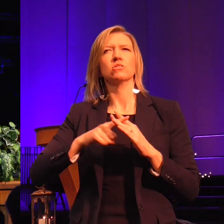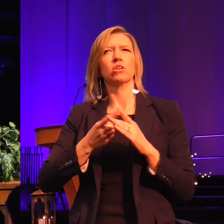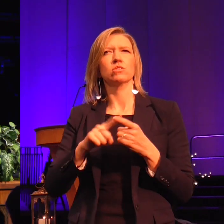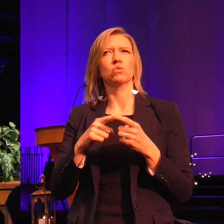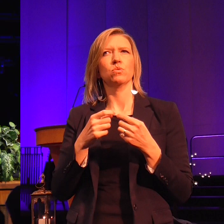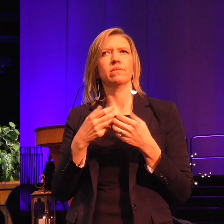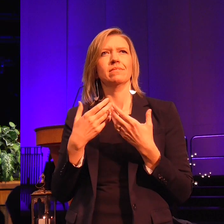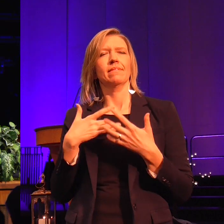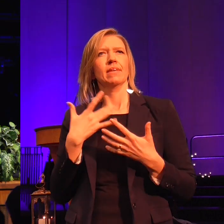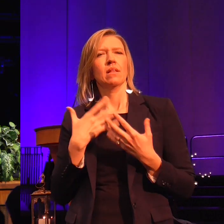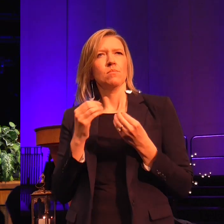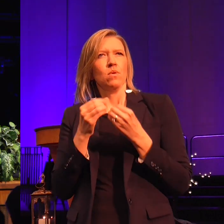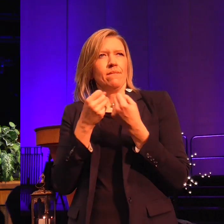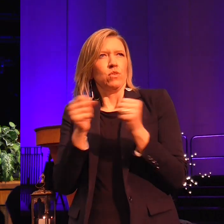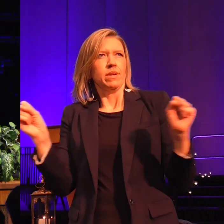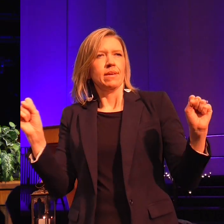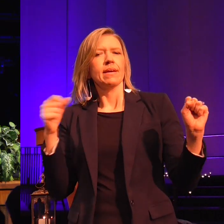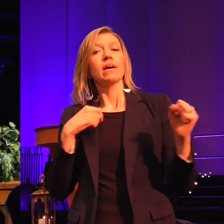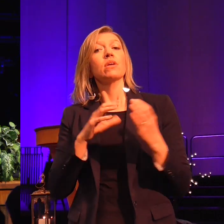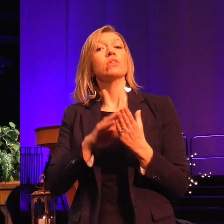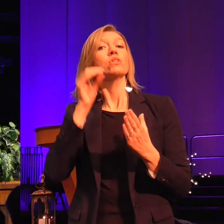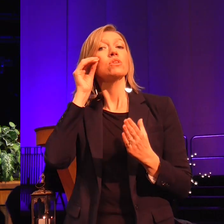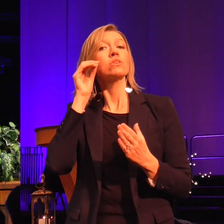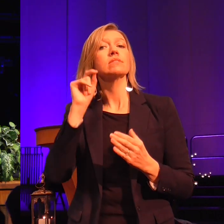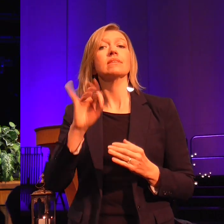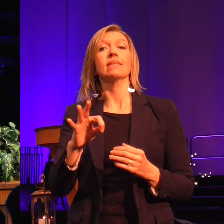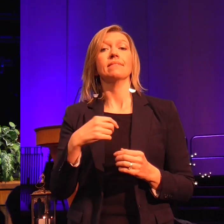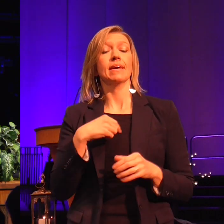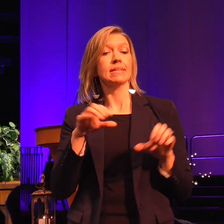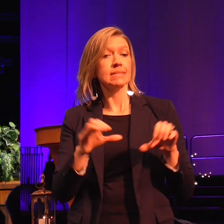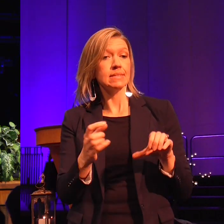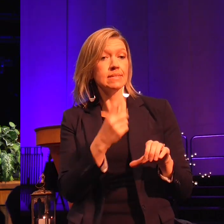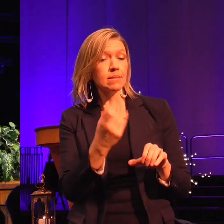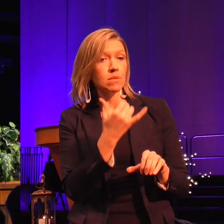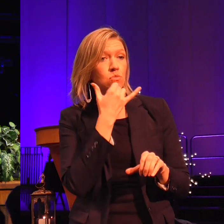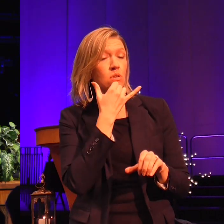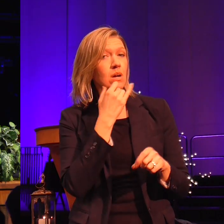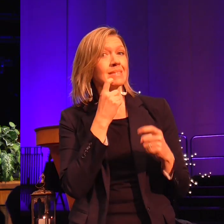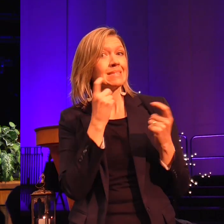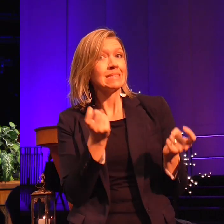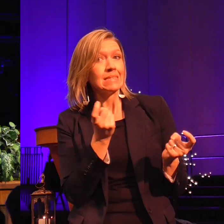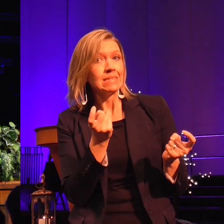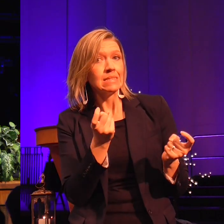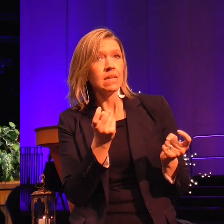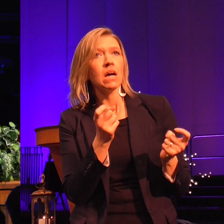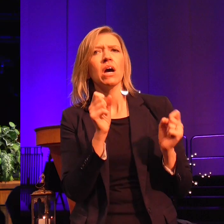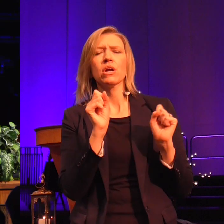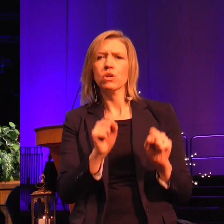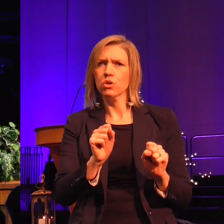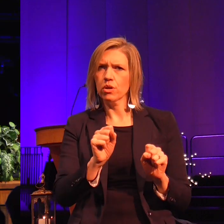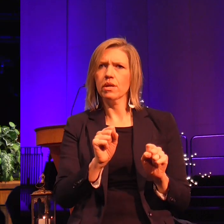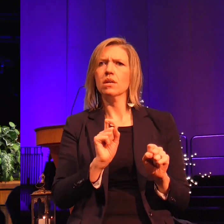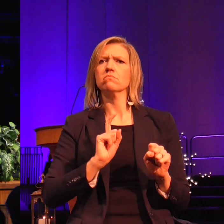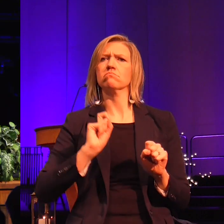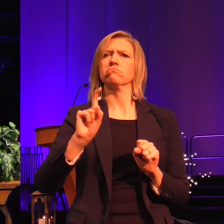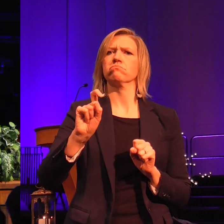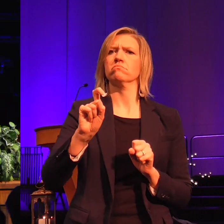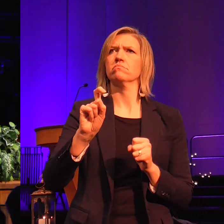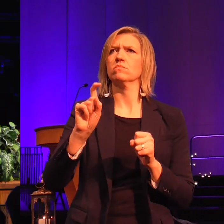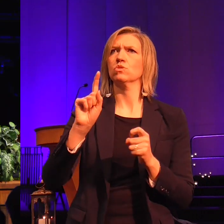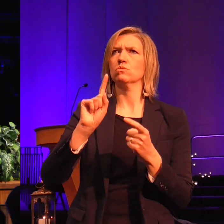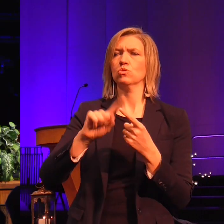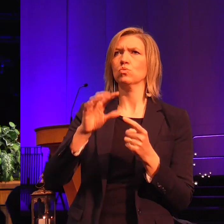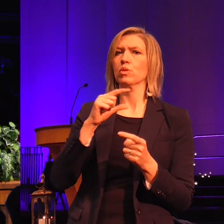I learned that if I'd done something wrong, sinned, that I could go to the priest and I could confess